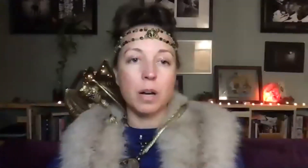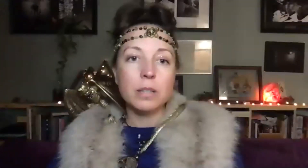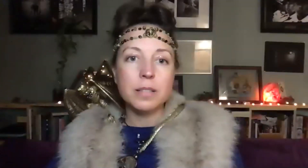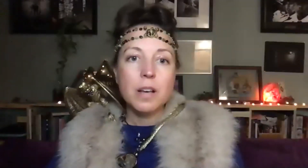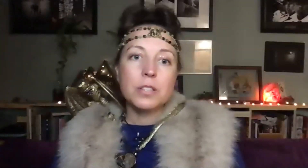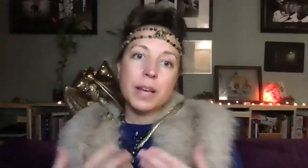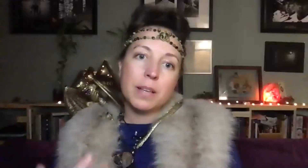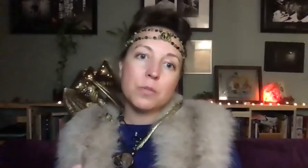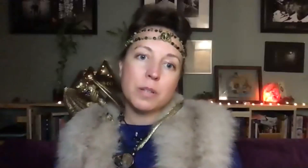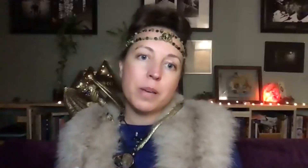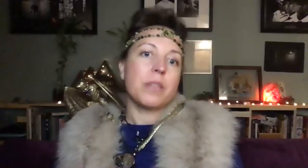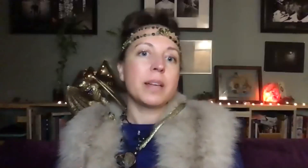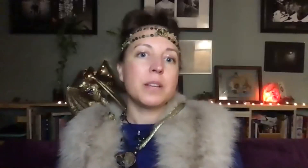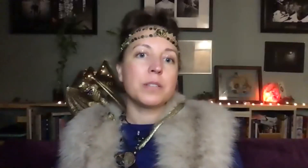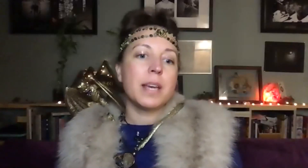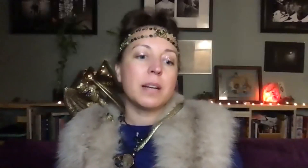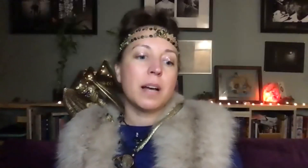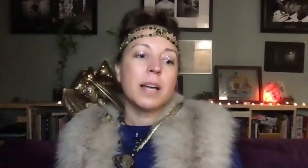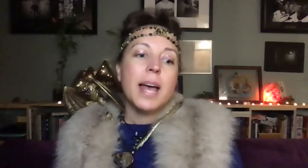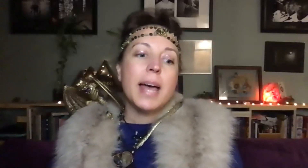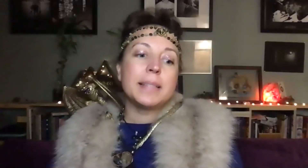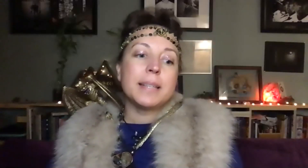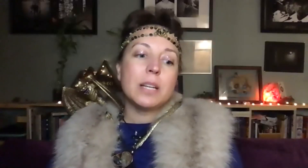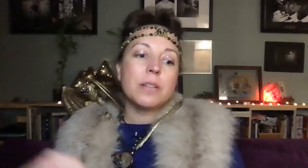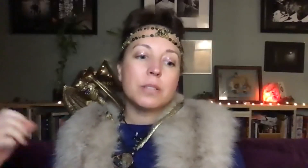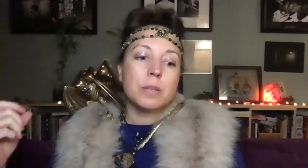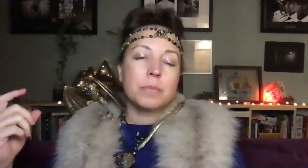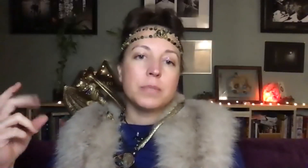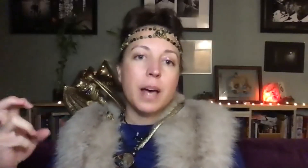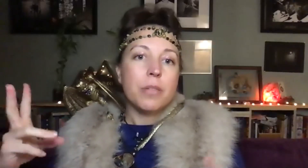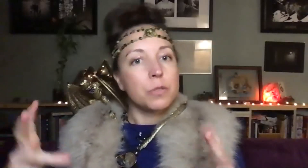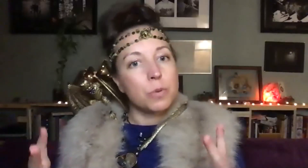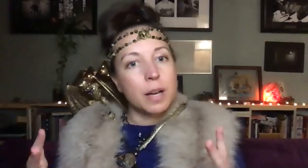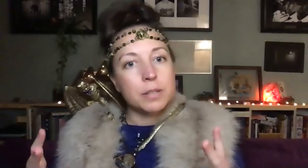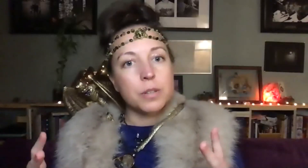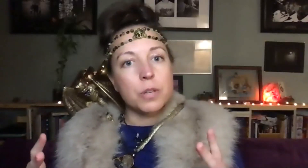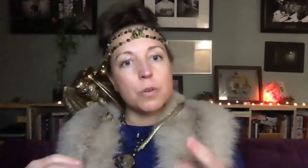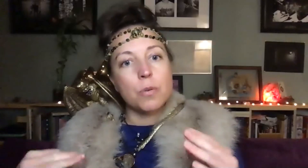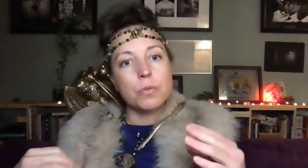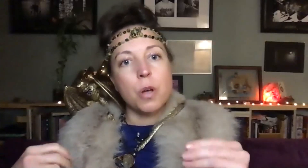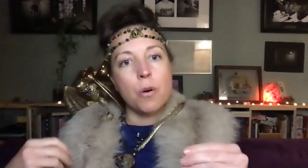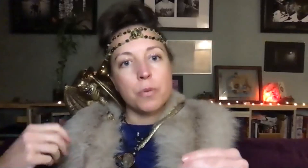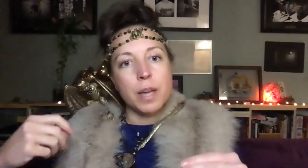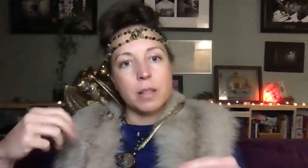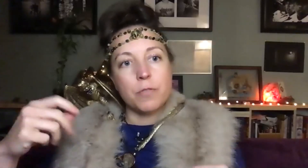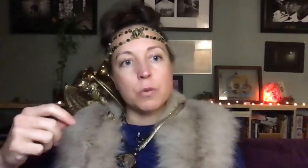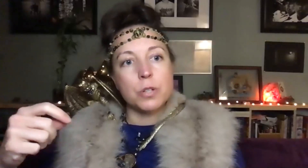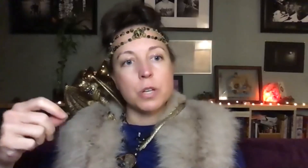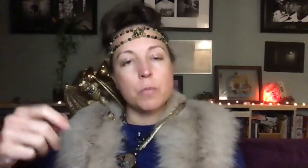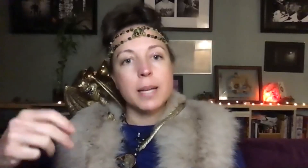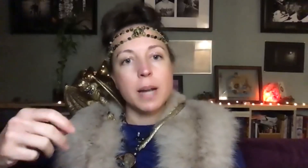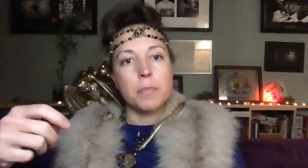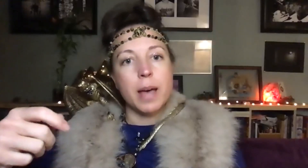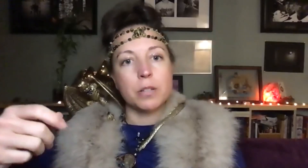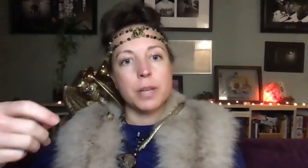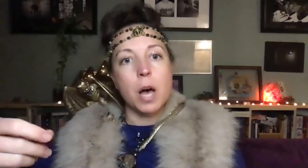with dogs. So like, these are really big things that you're taking on. And I did hear the term death doula. So you don't know that in the future, you